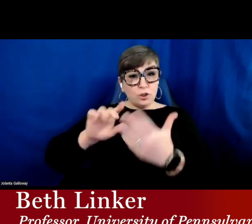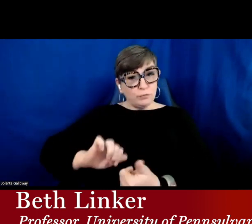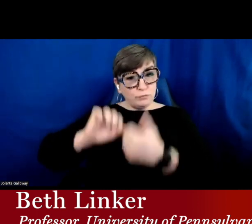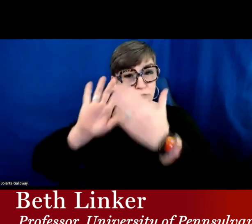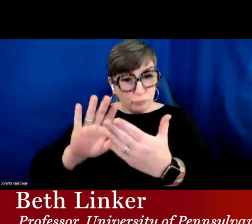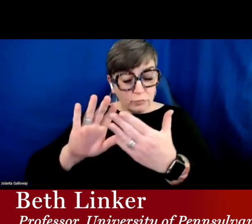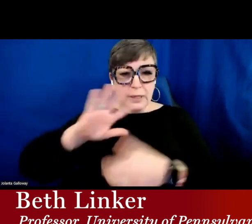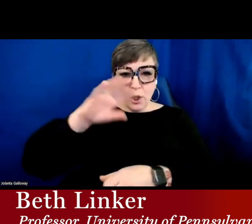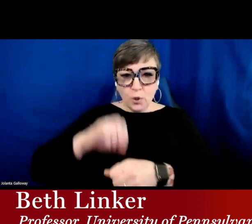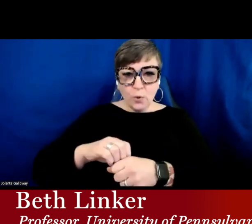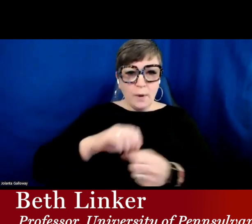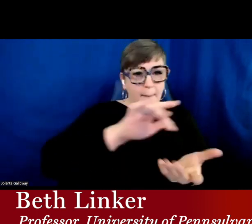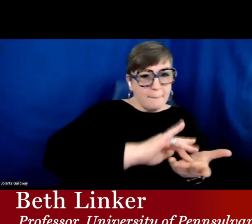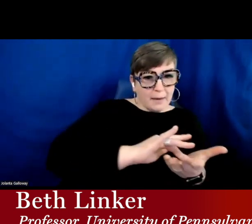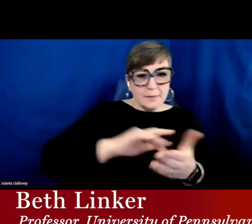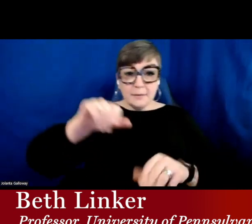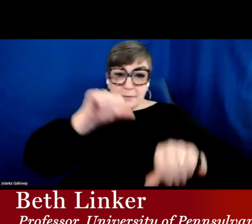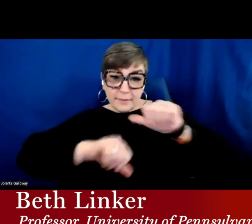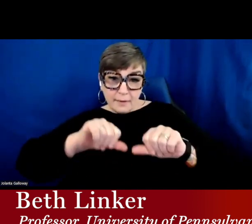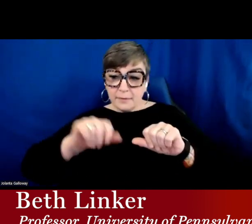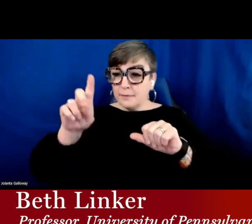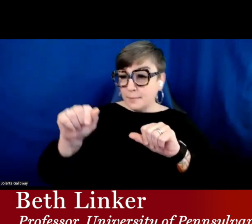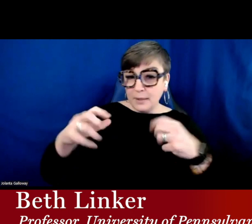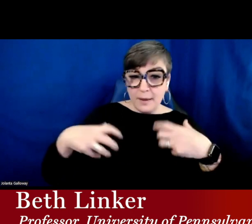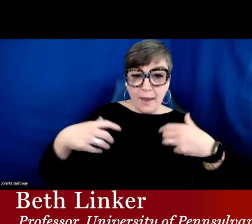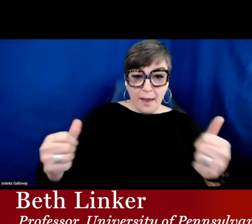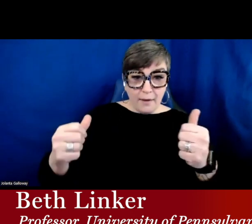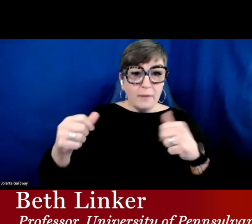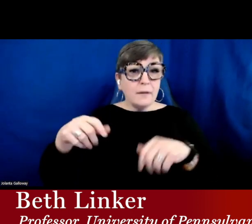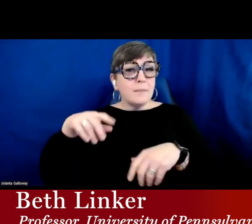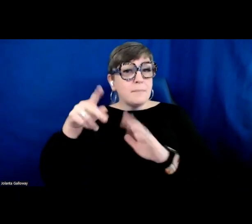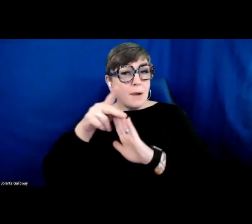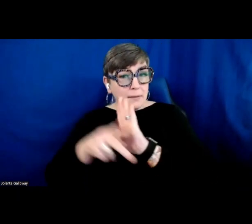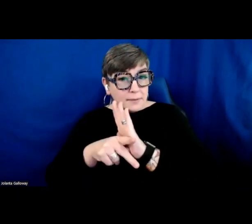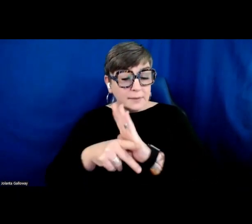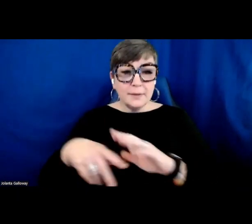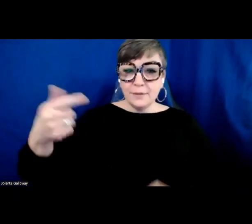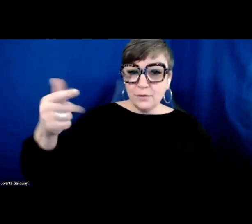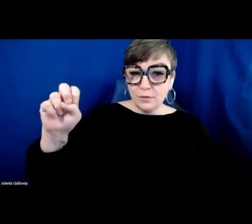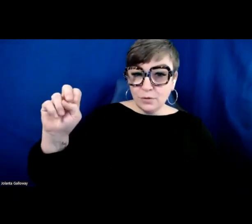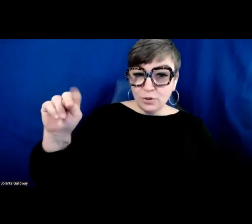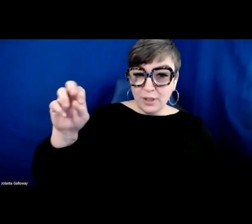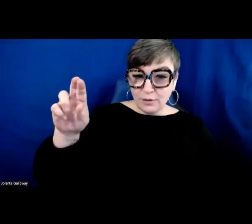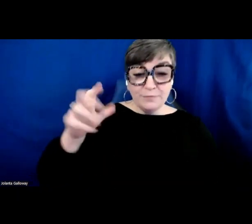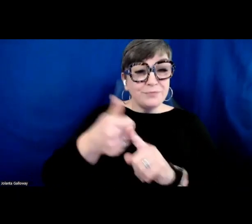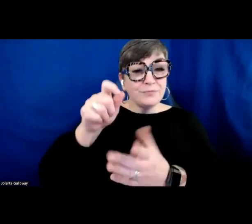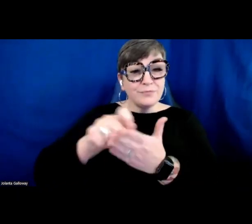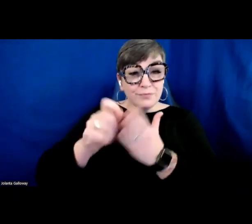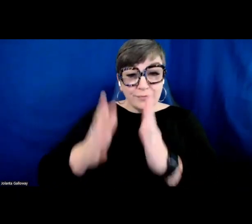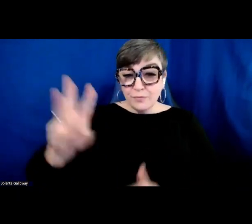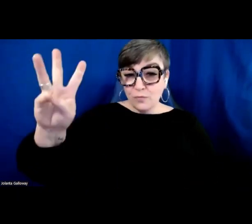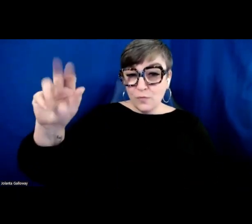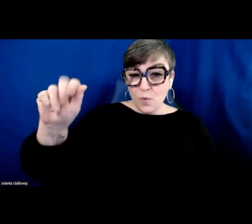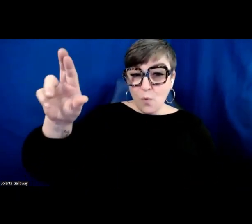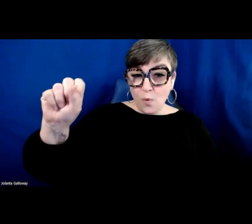science and medicine disability health policy and gender she is the author of war's waste rehabilitation in world war